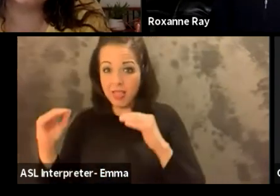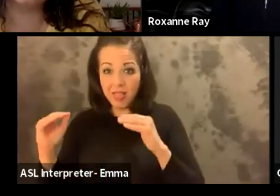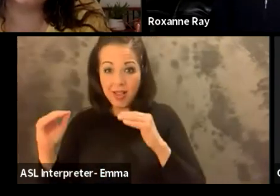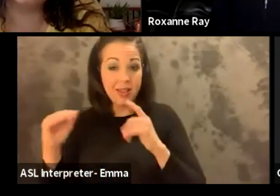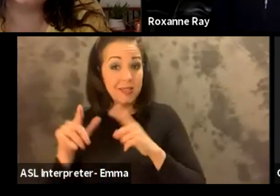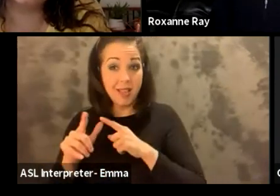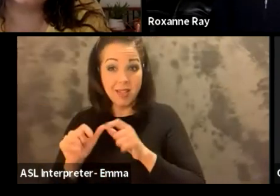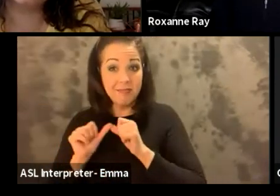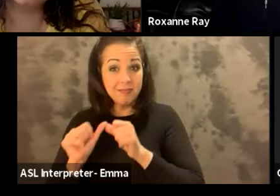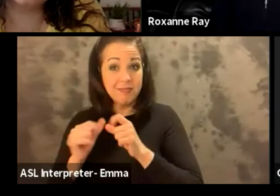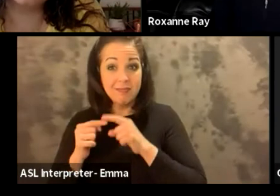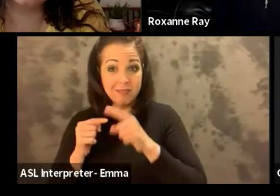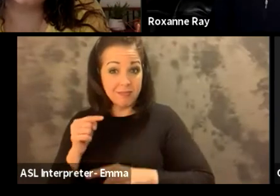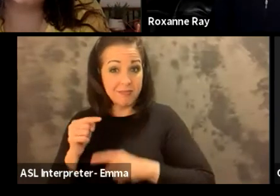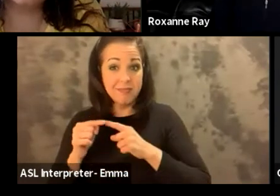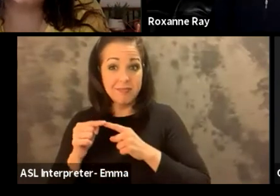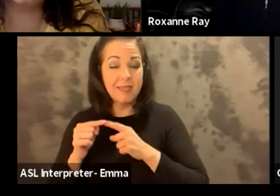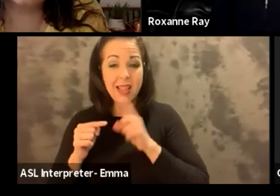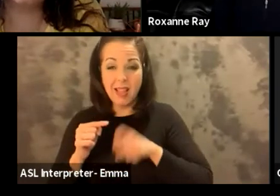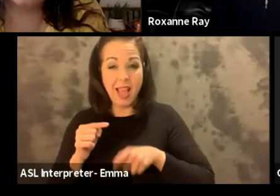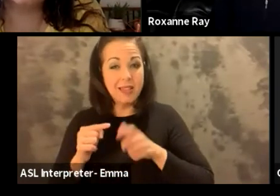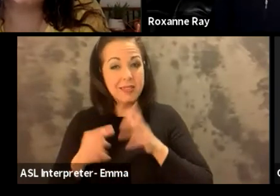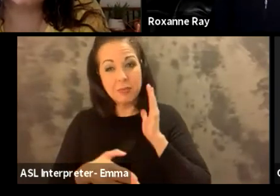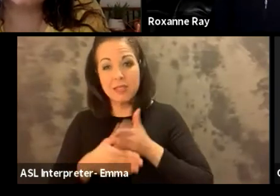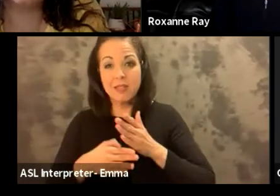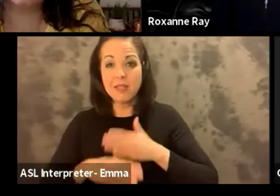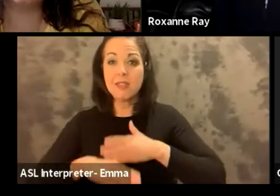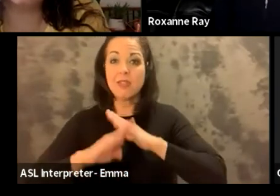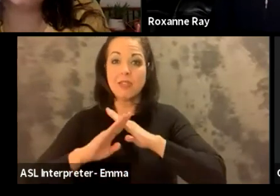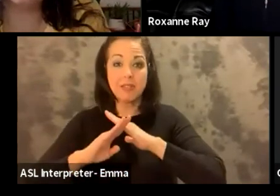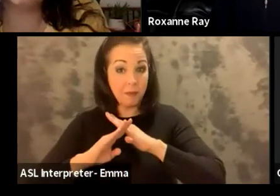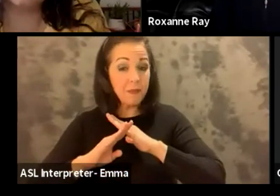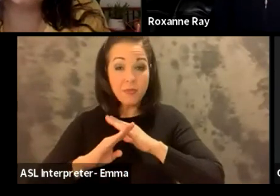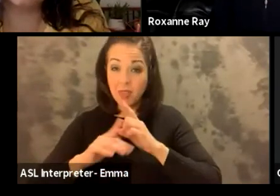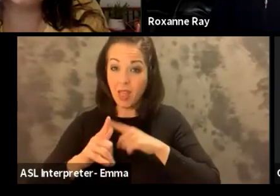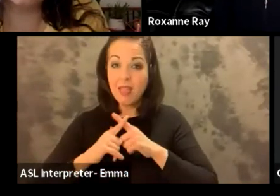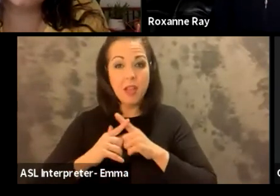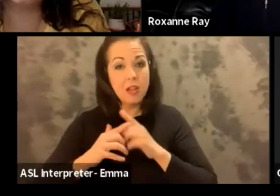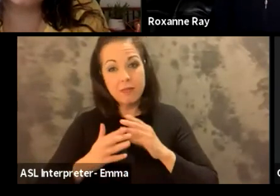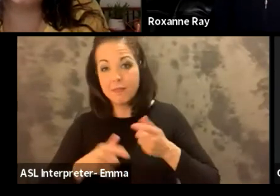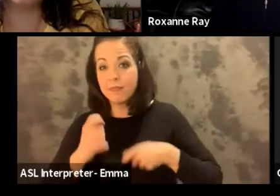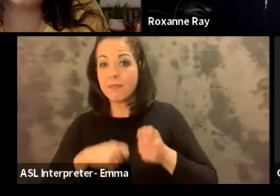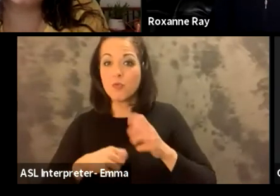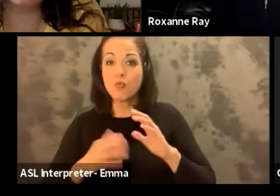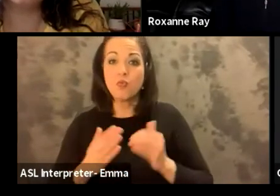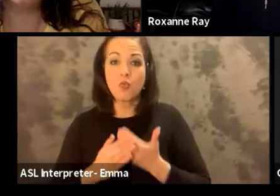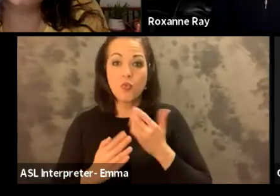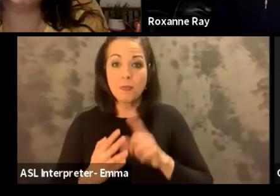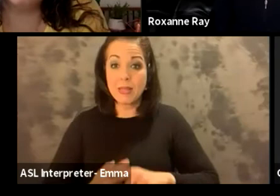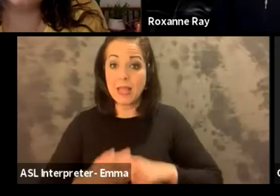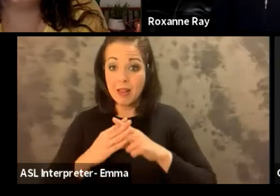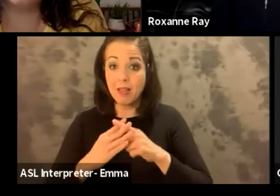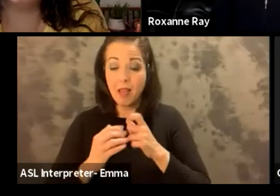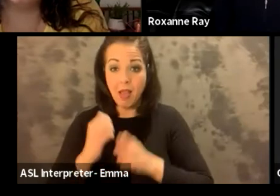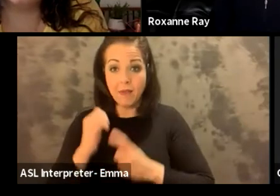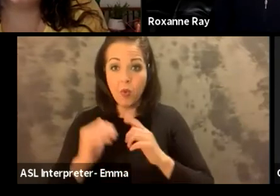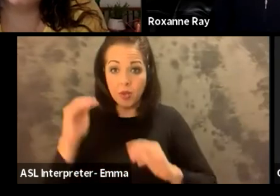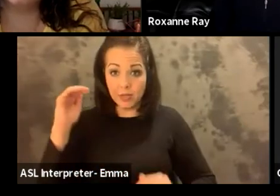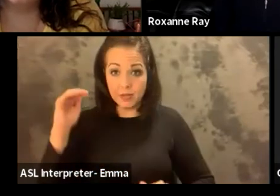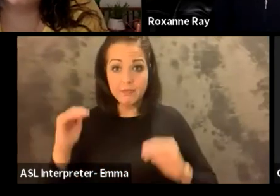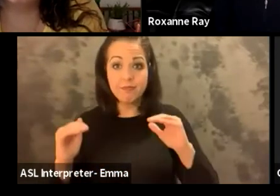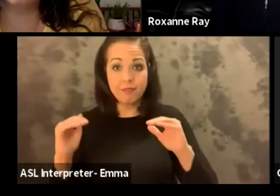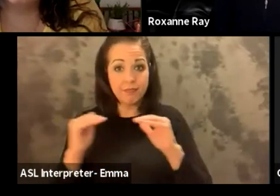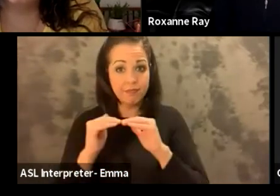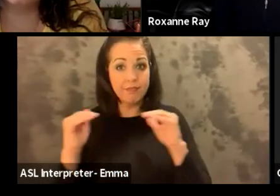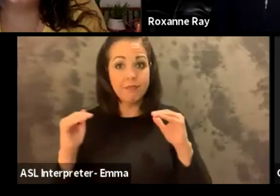that completely needs to be disrupted so that we can have a new beginning where everyone is present in the